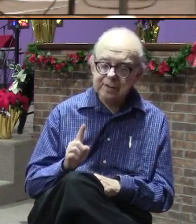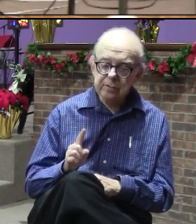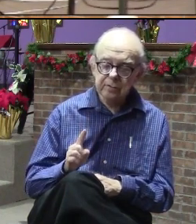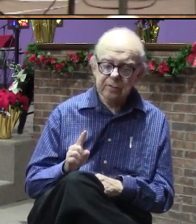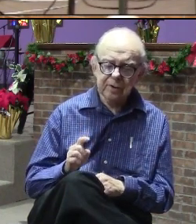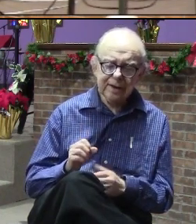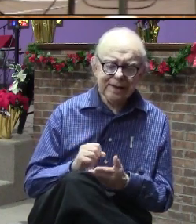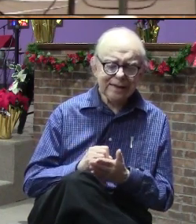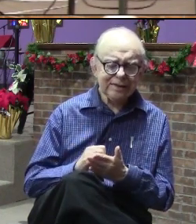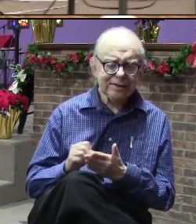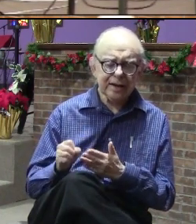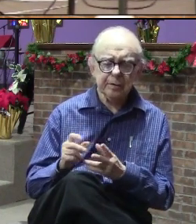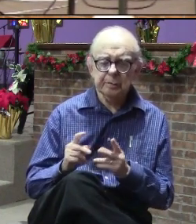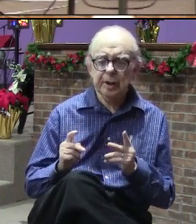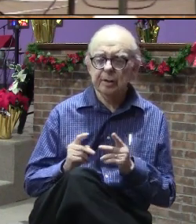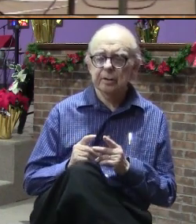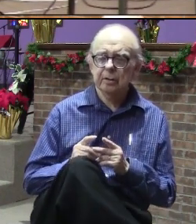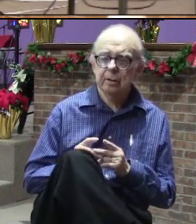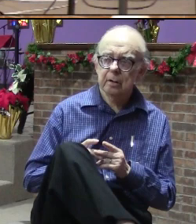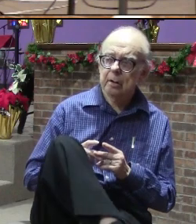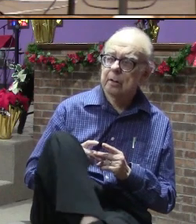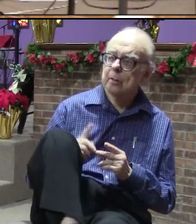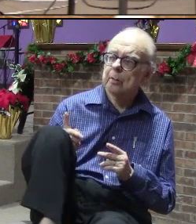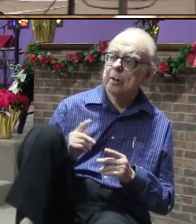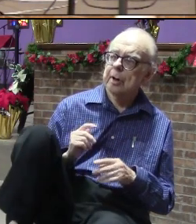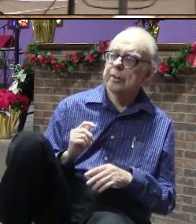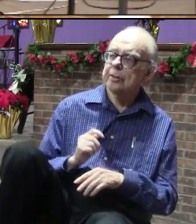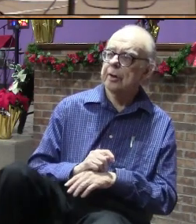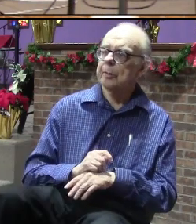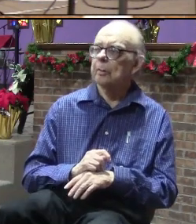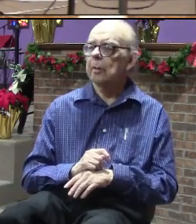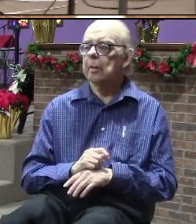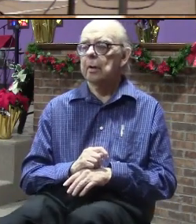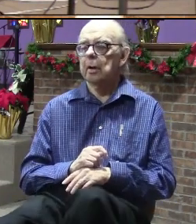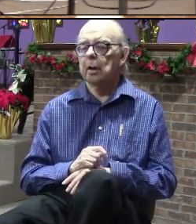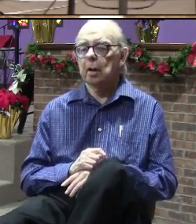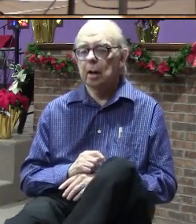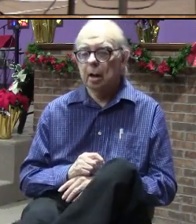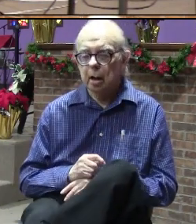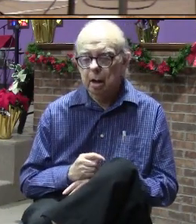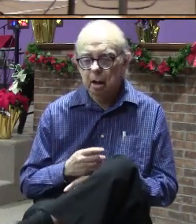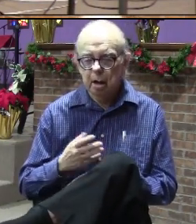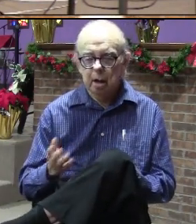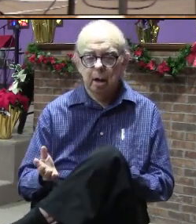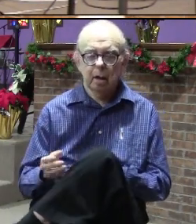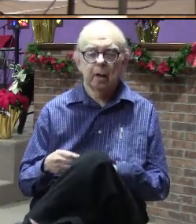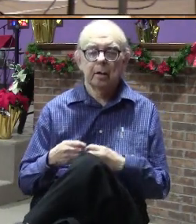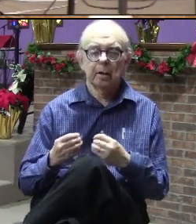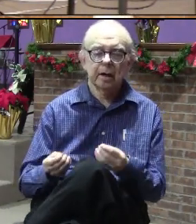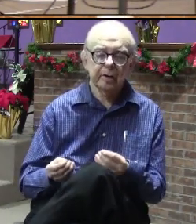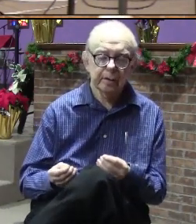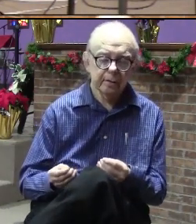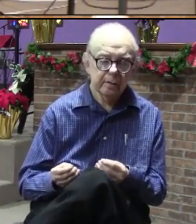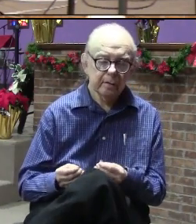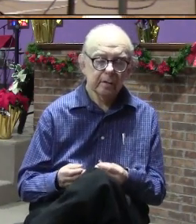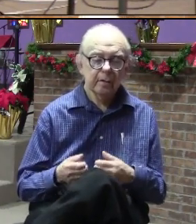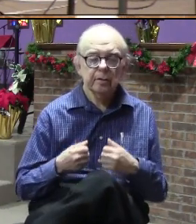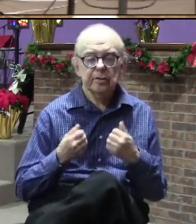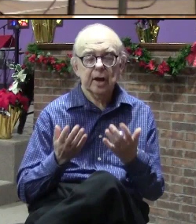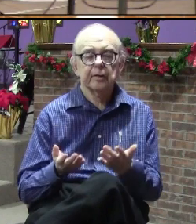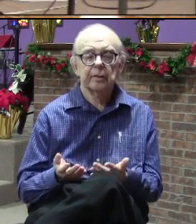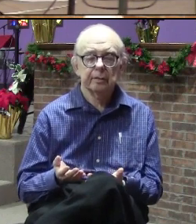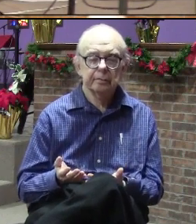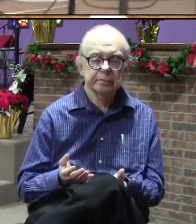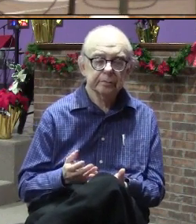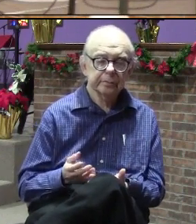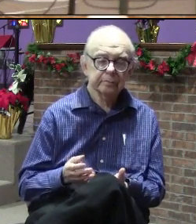spot in the temple where they're offering up the sacrifices.